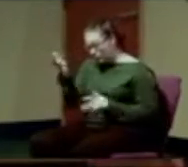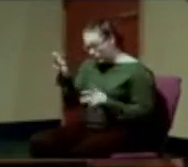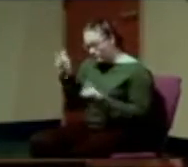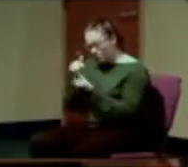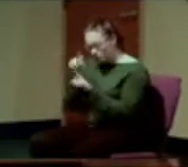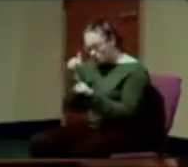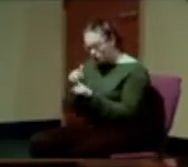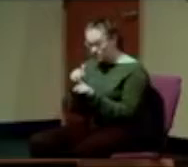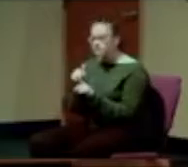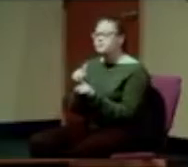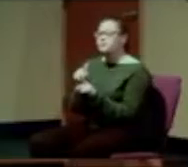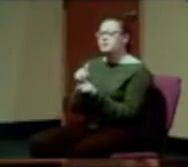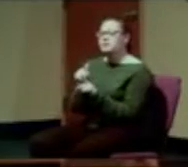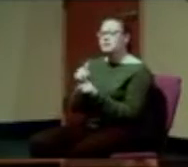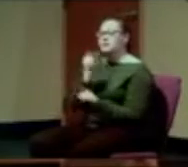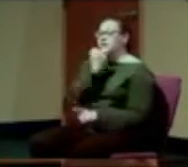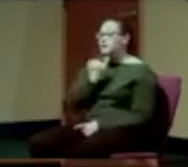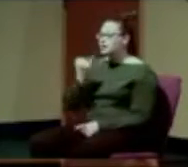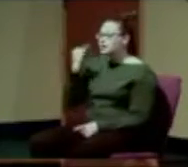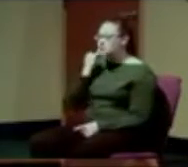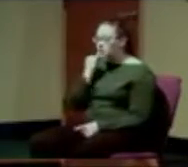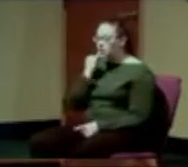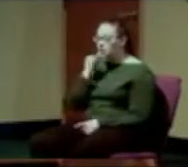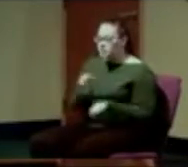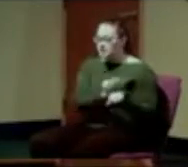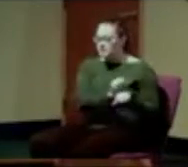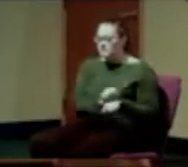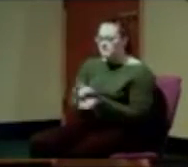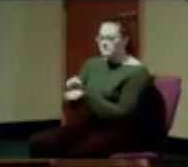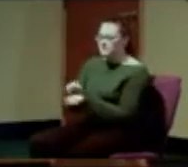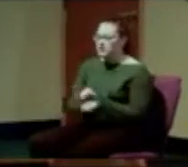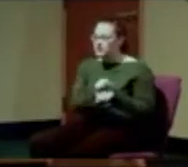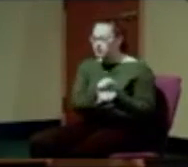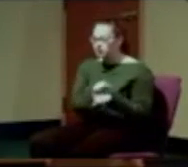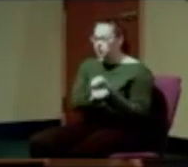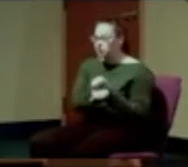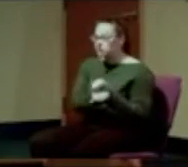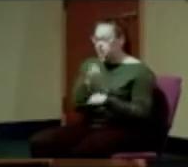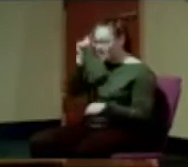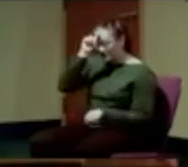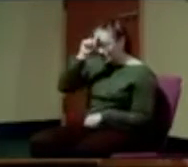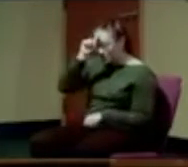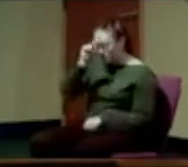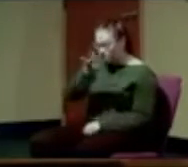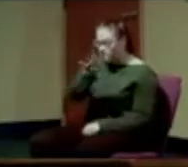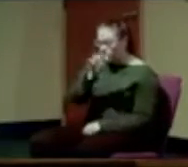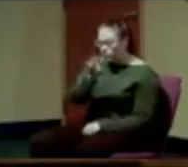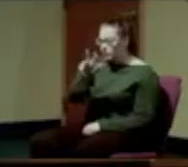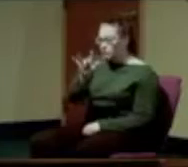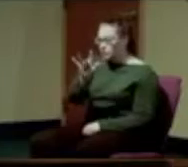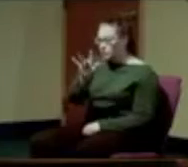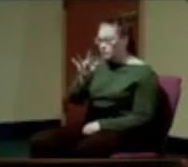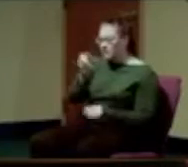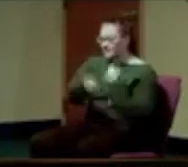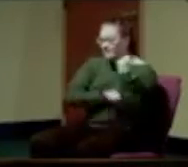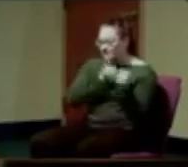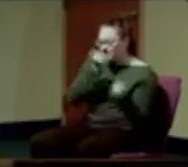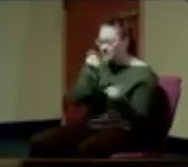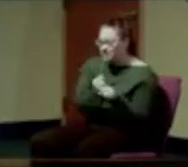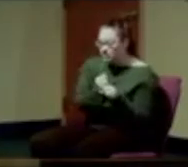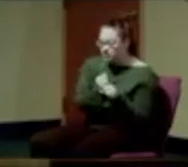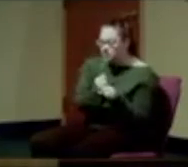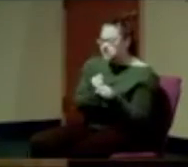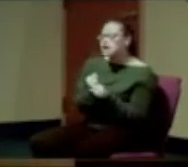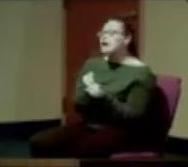nation of Israel is in bondage to Egypt for 425 years. They are set free as a result of the